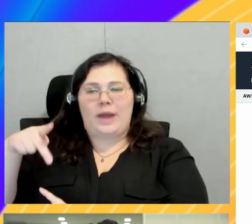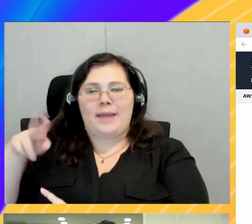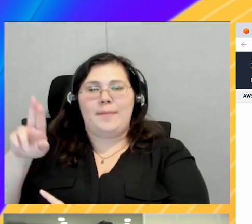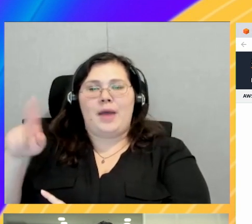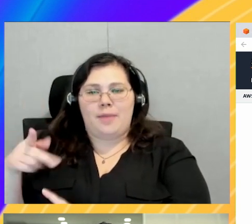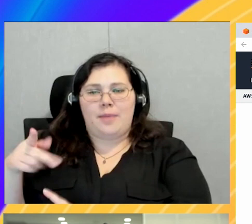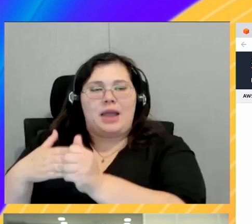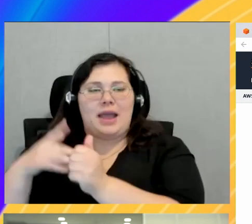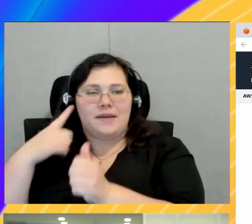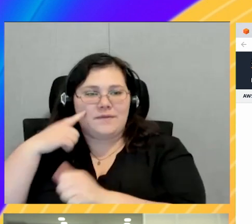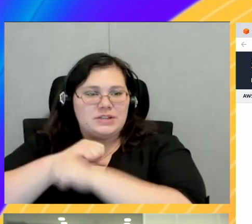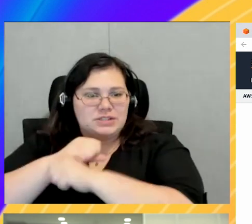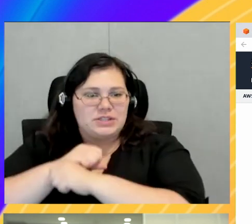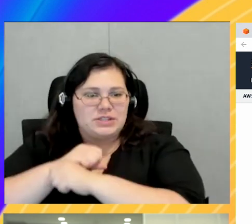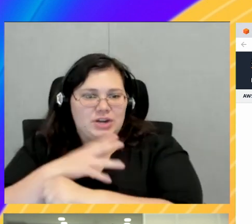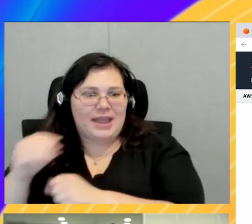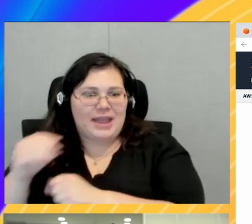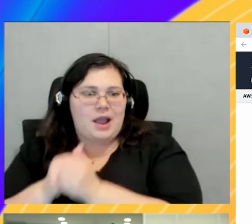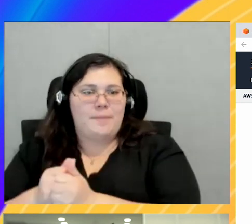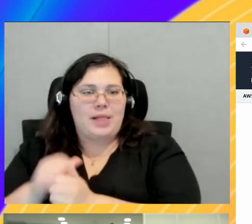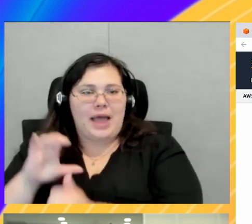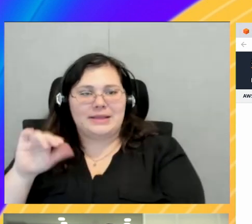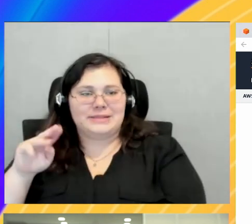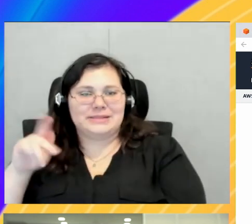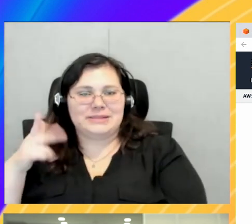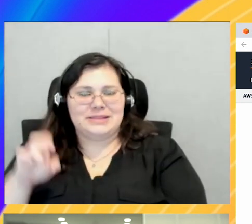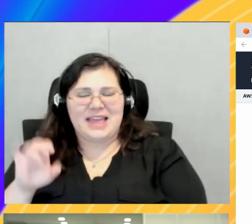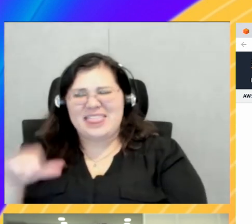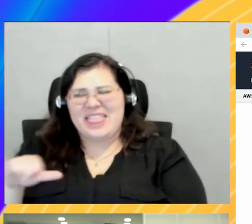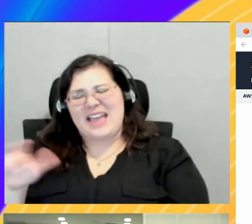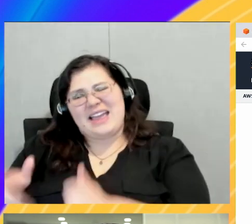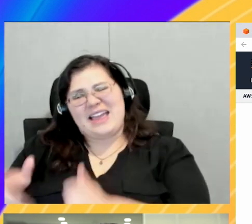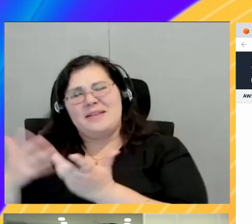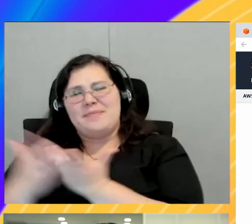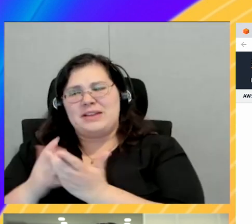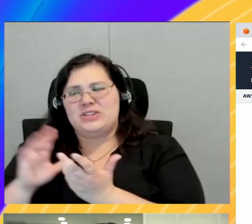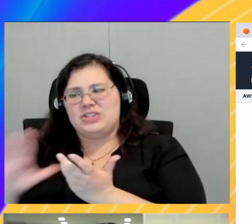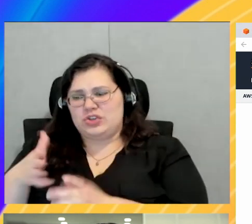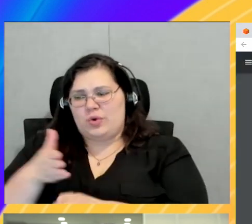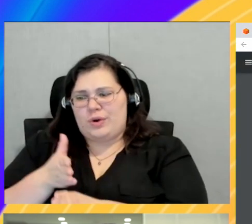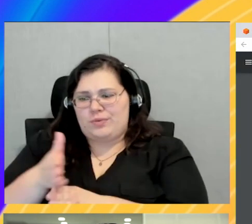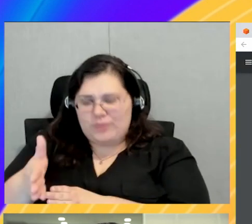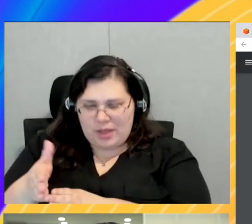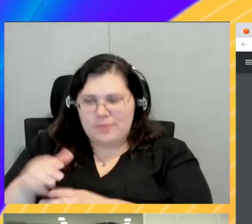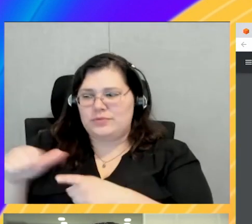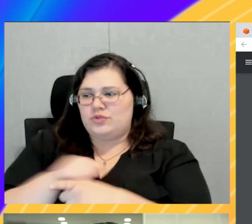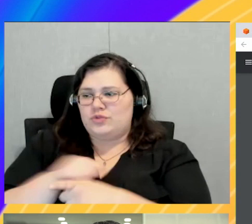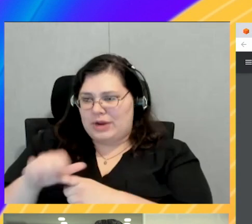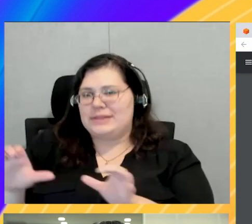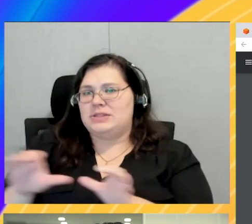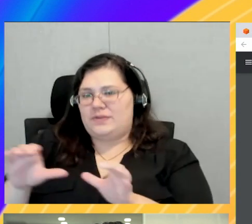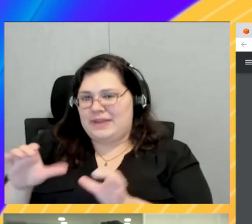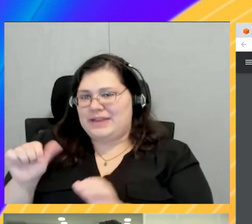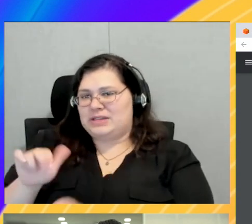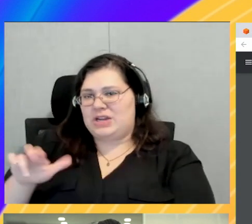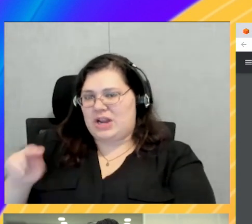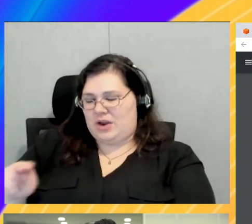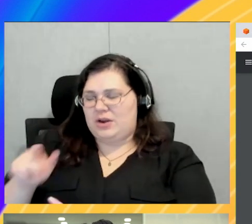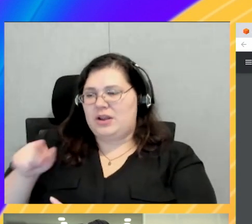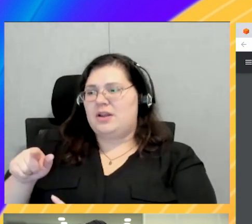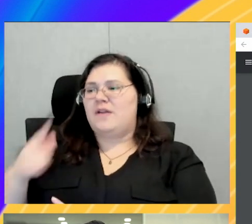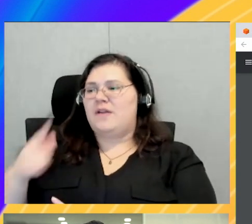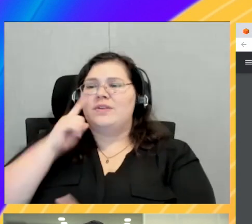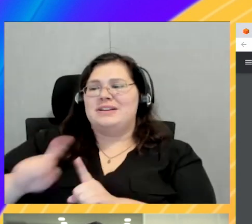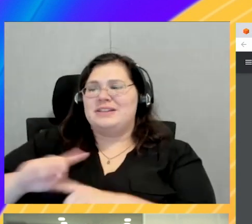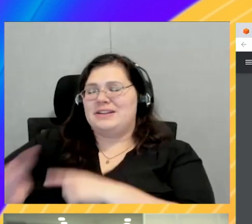little bit into your realm, Aaron, in training and certification to different types of modalities for you to